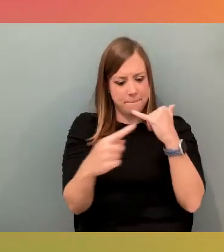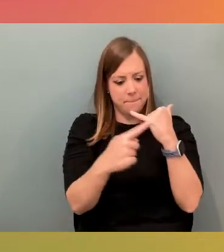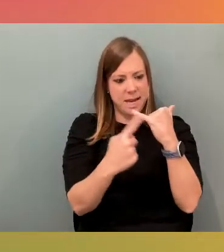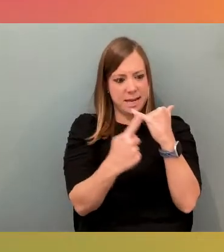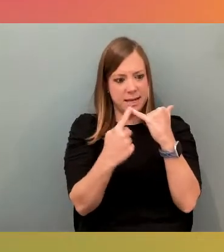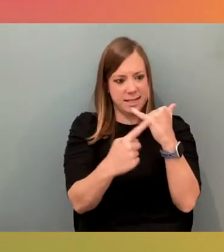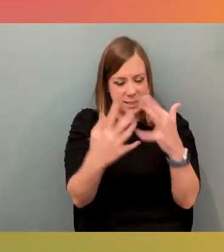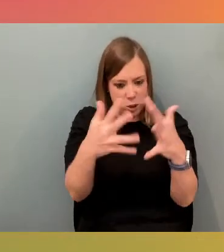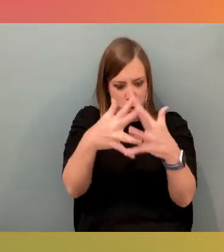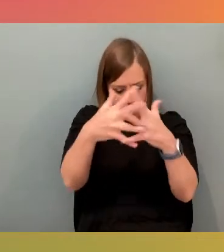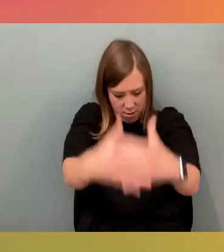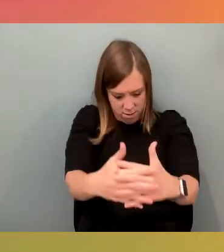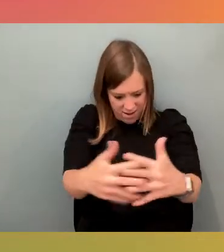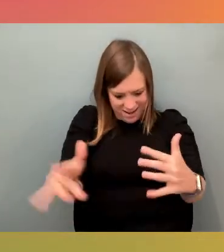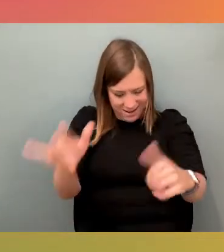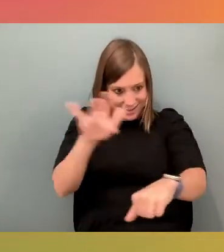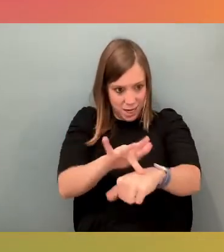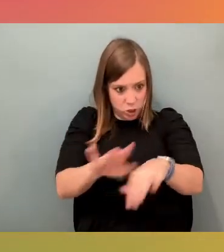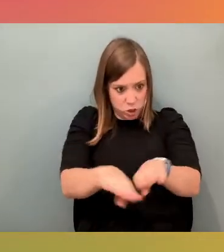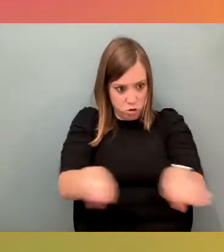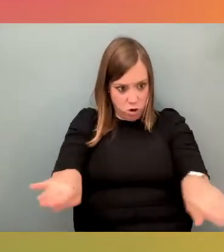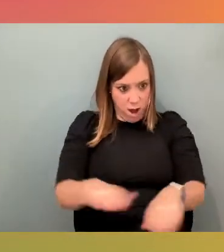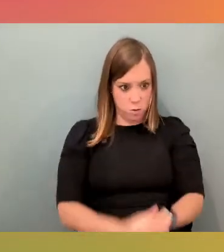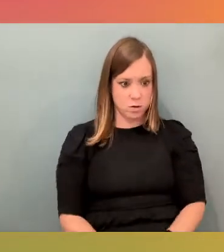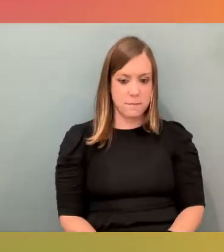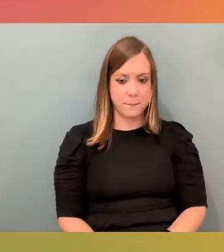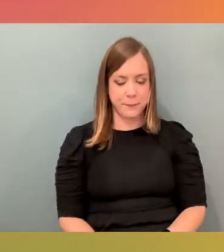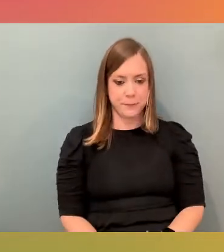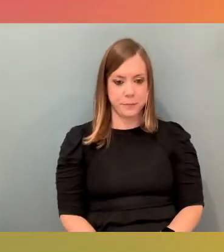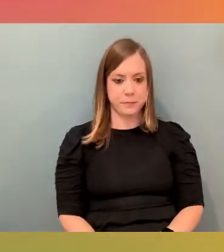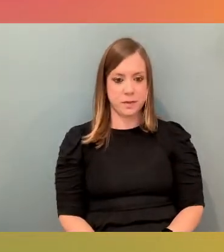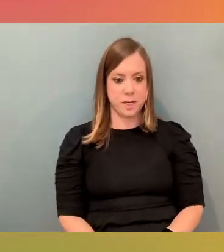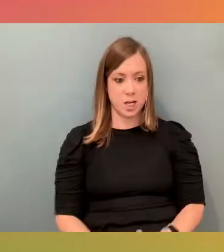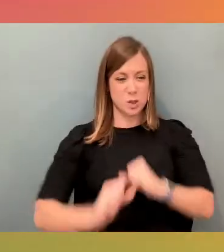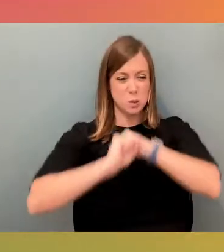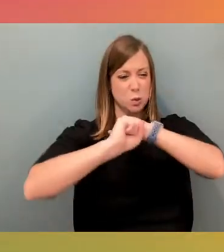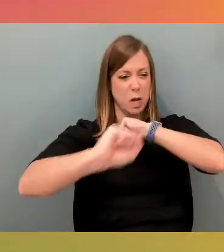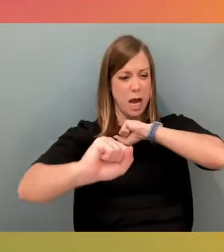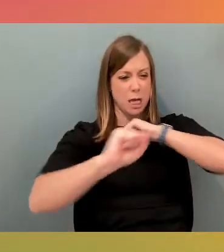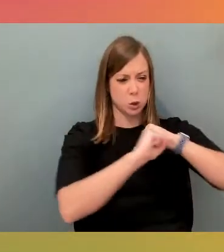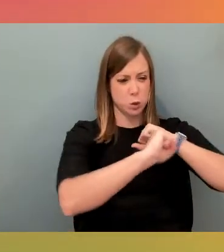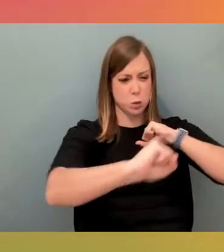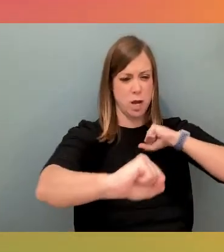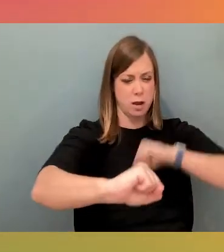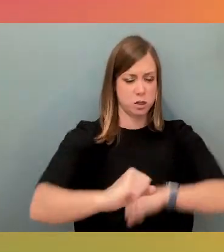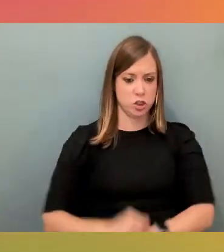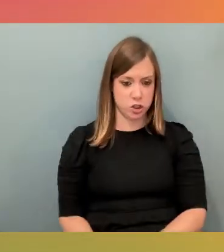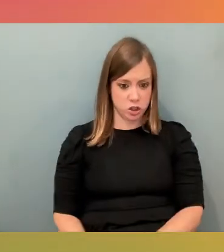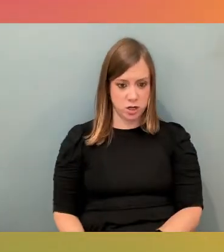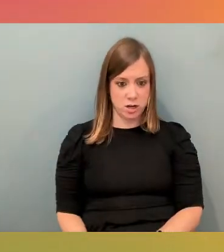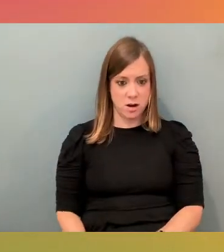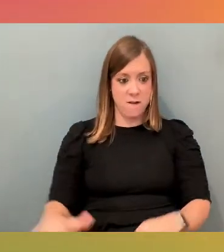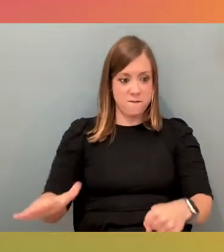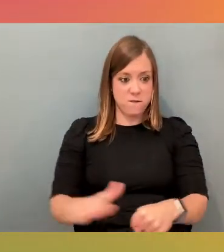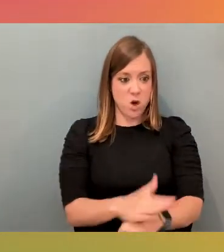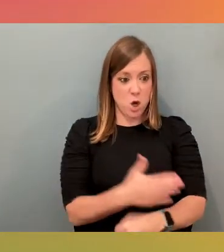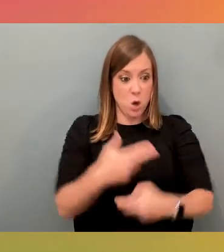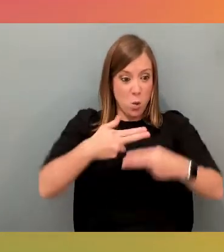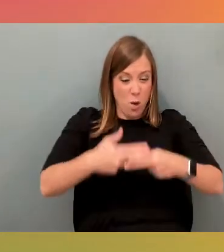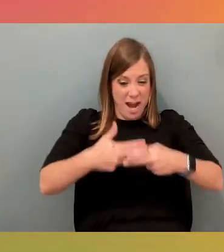ground in front of you. Stretching those shoulders. Again, send your weight back to your heels.